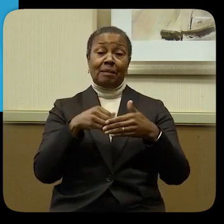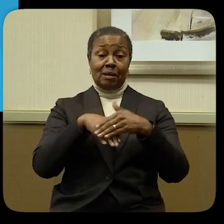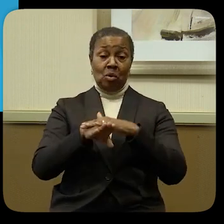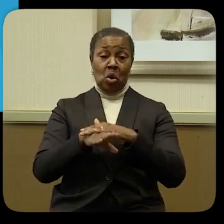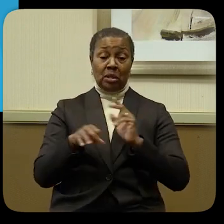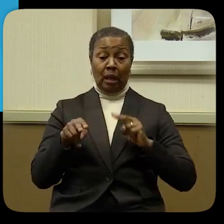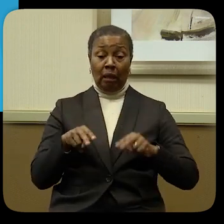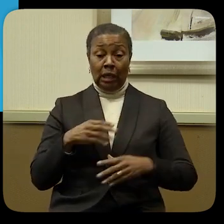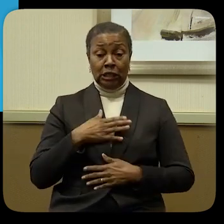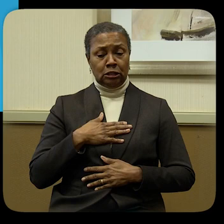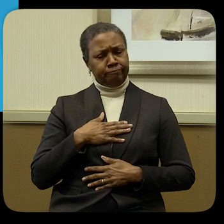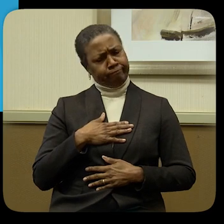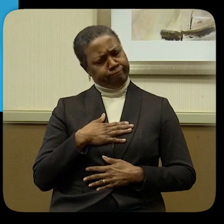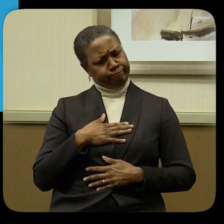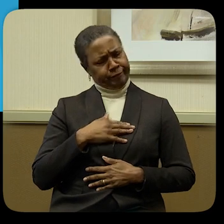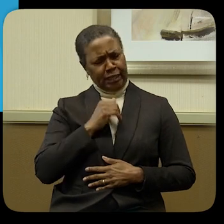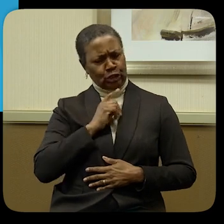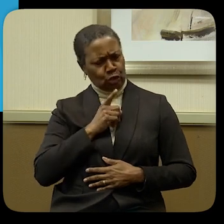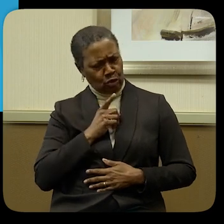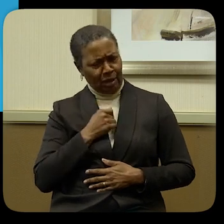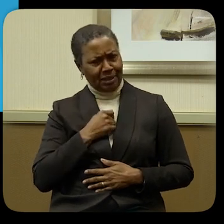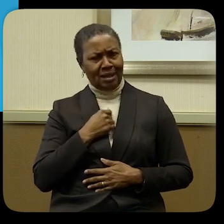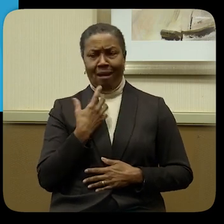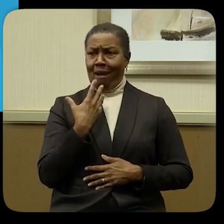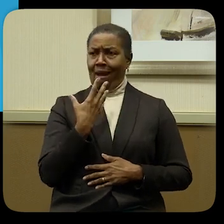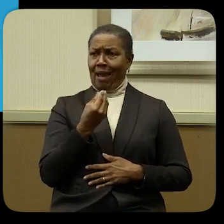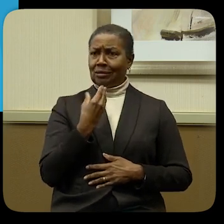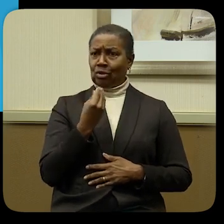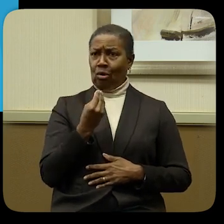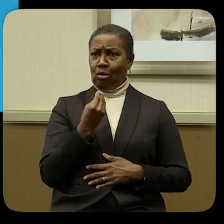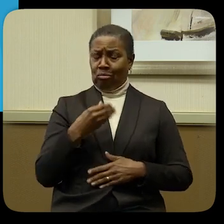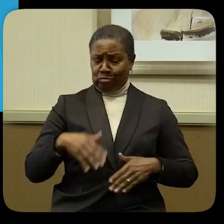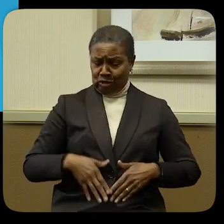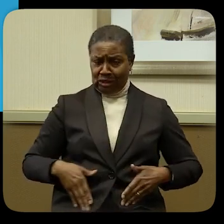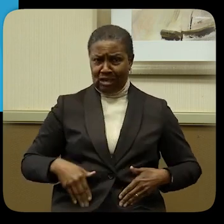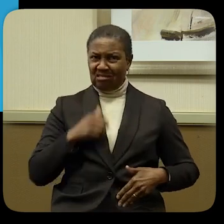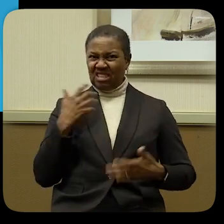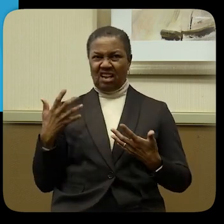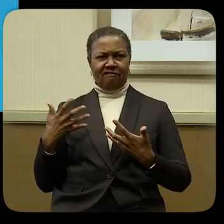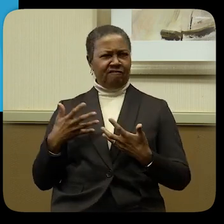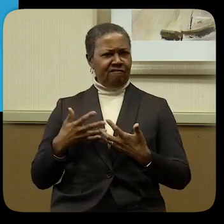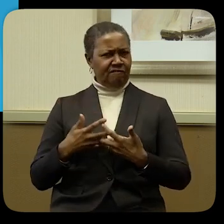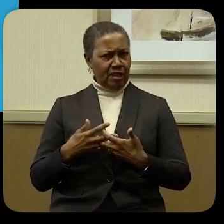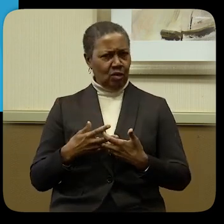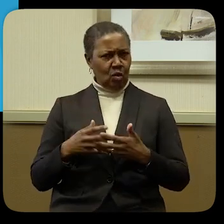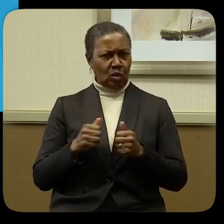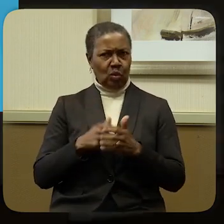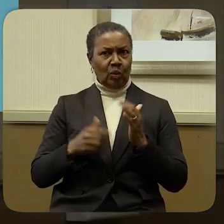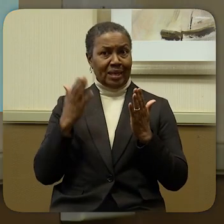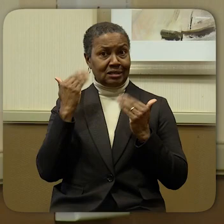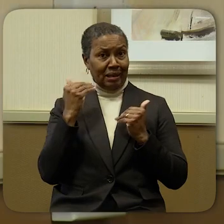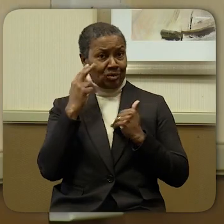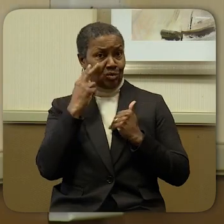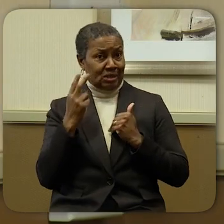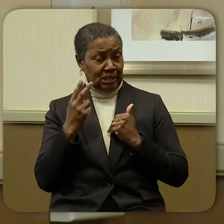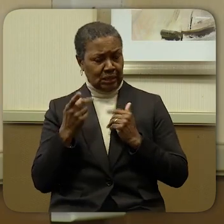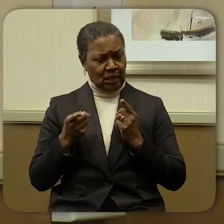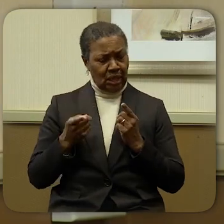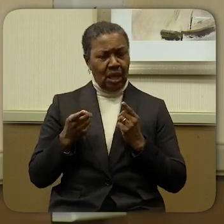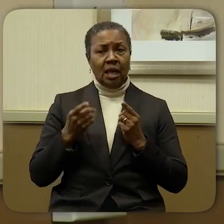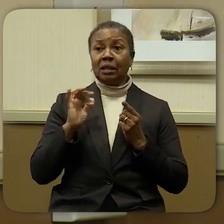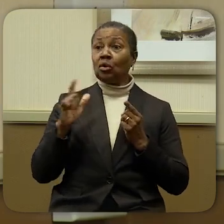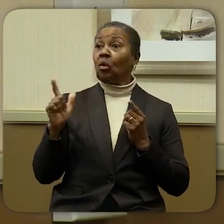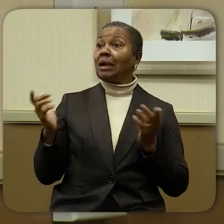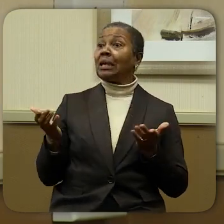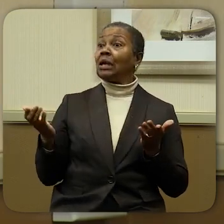maybe based on their external genitalia that doesn't fit within the patterns of what we'd expect to see. But in Illinois,